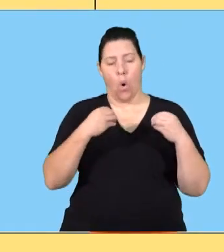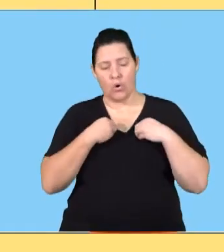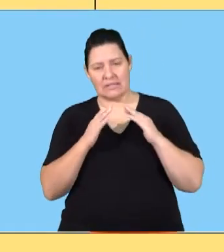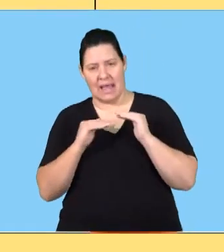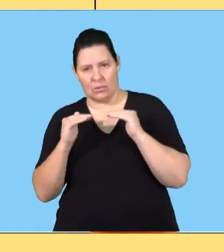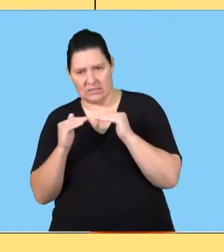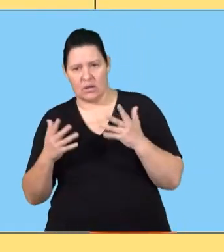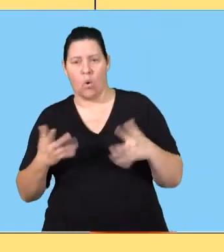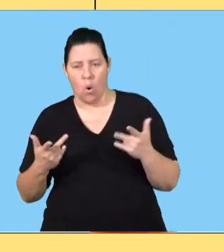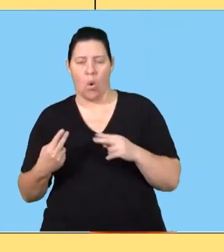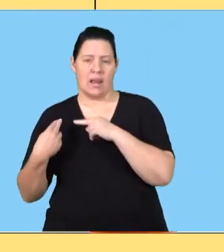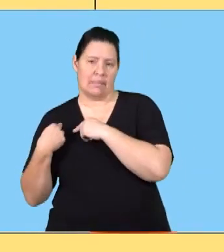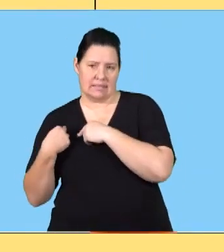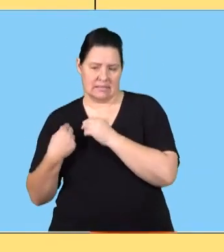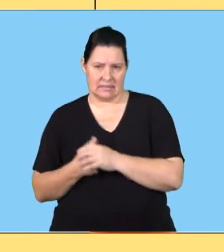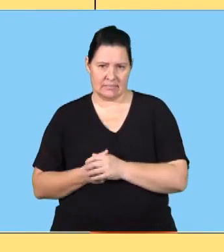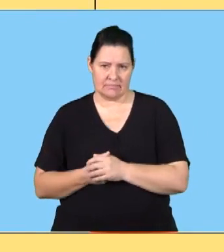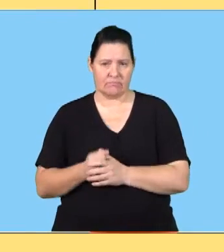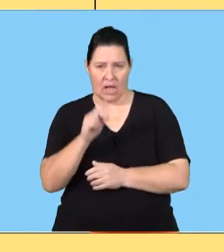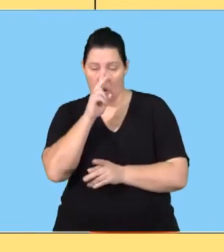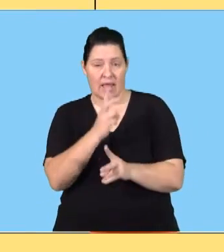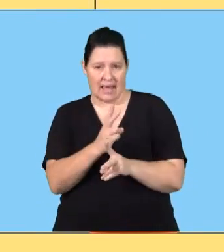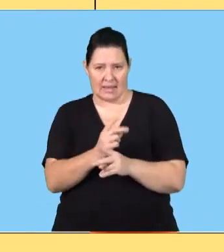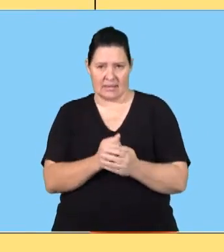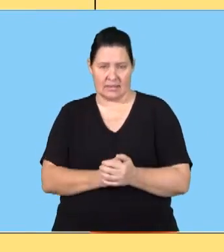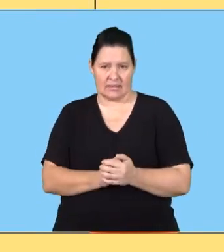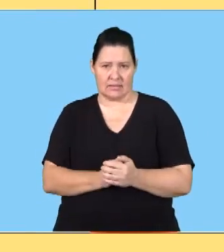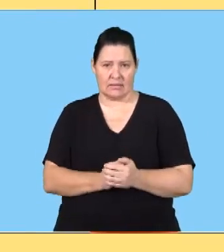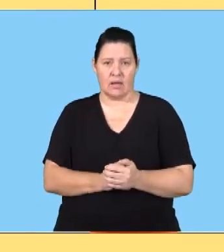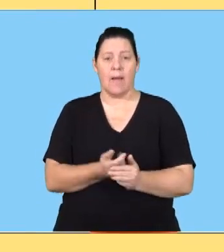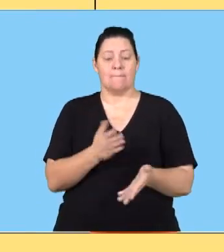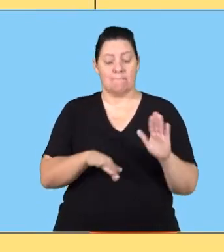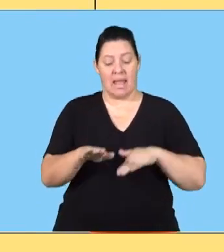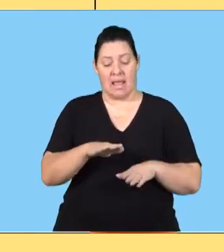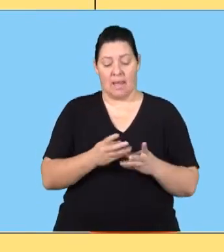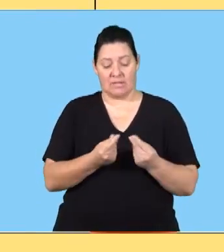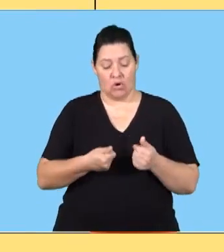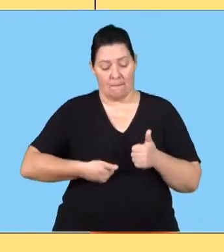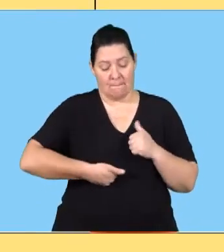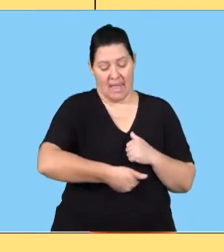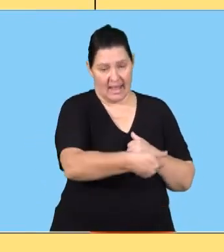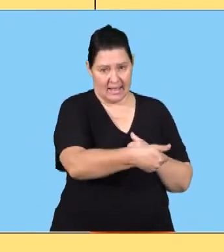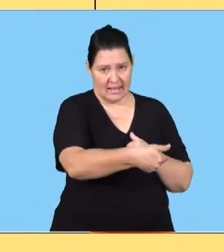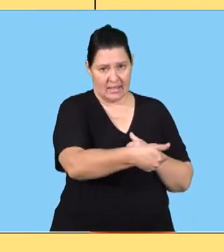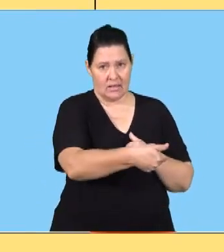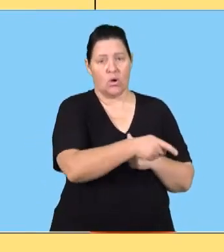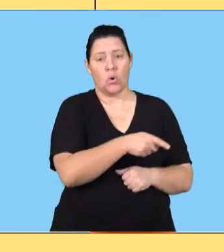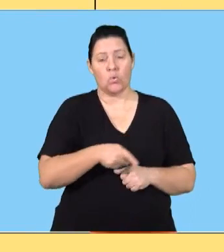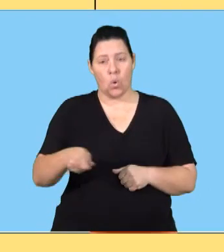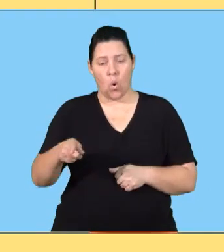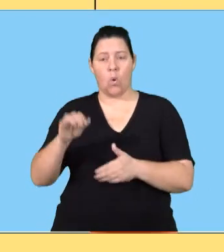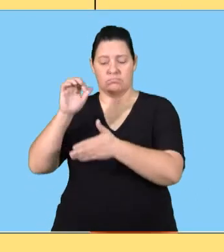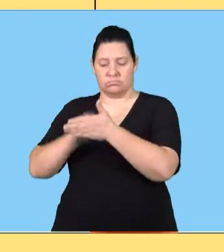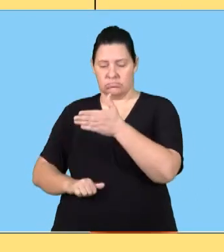equity, or the liabilities. Let's look at it again. Once you return packing materials, you are going to